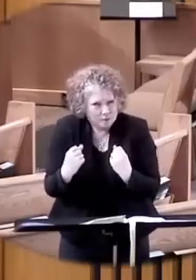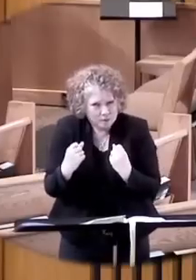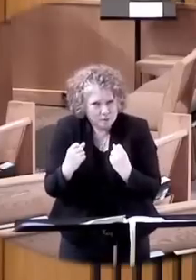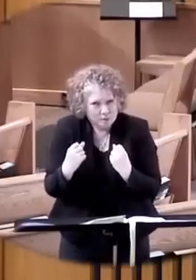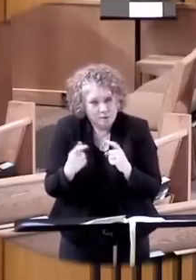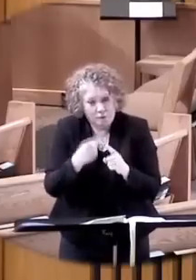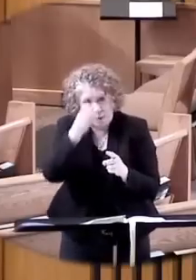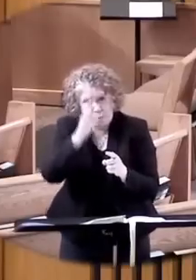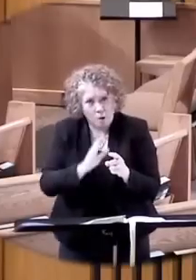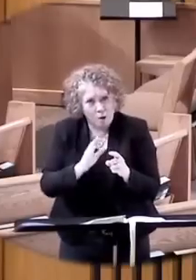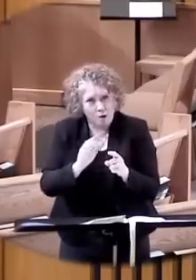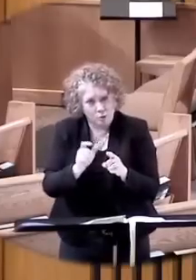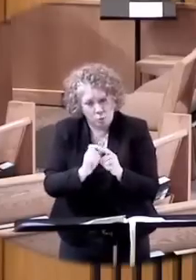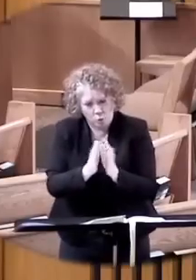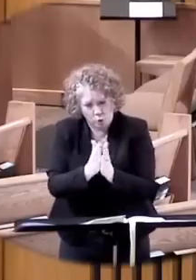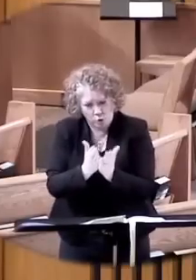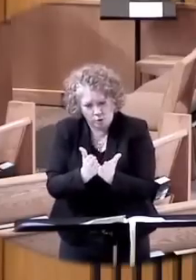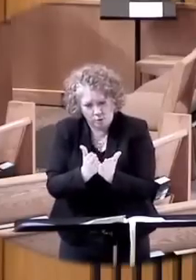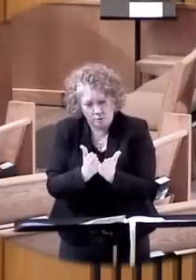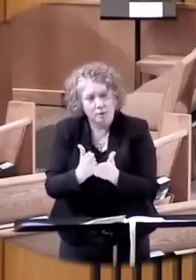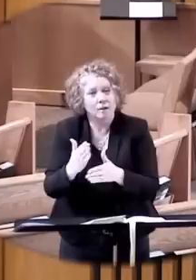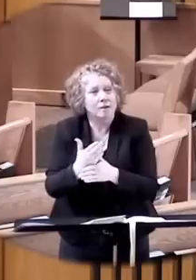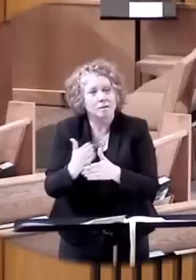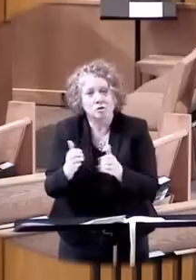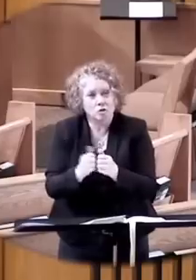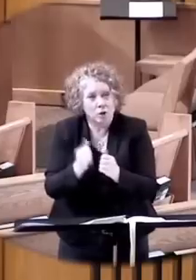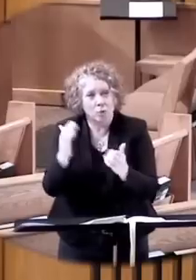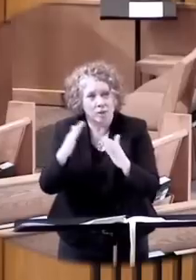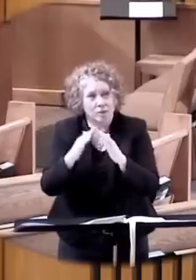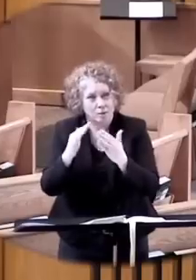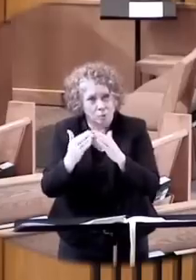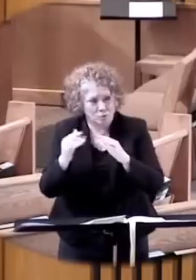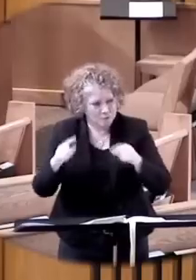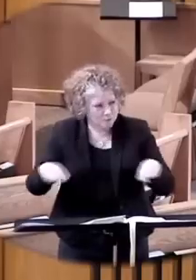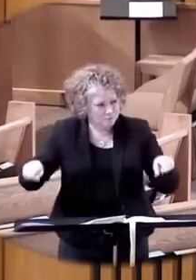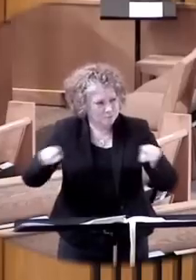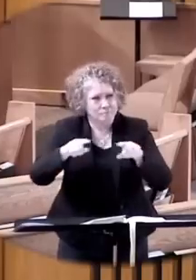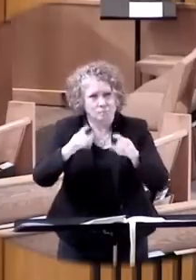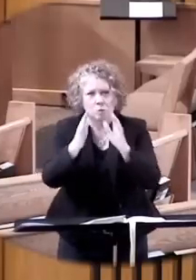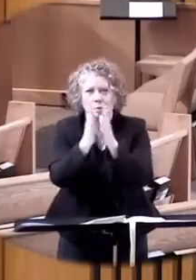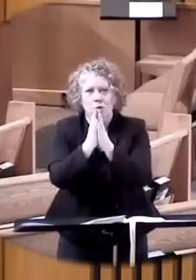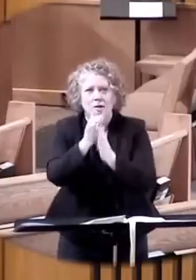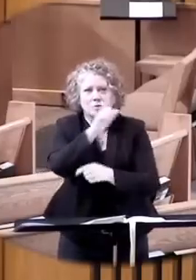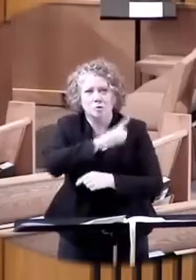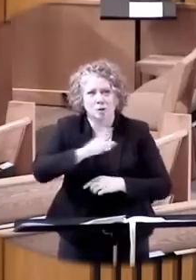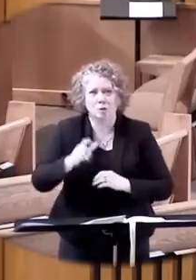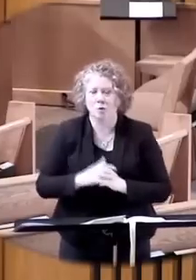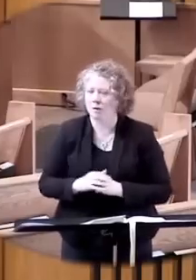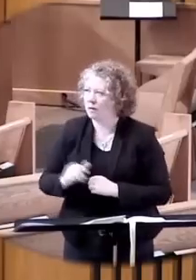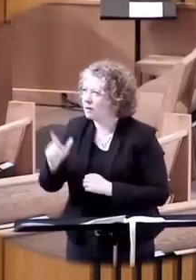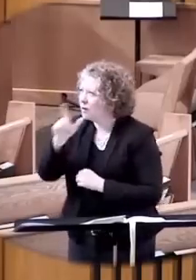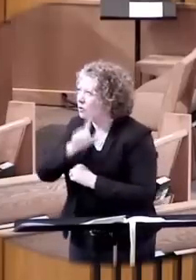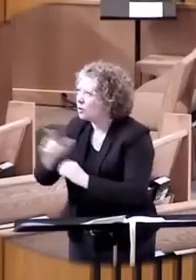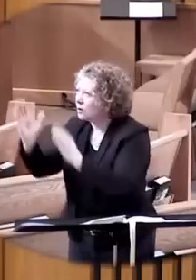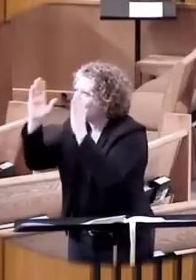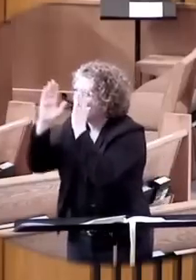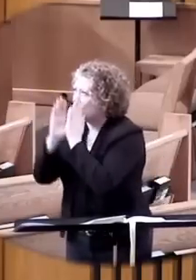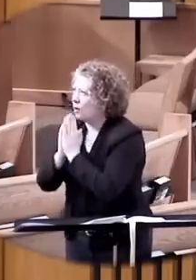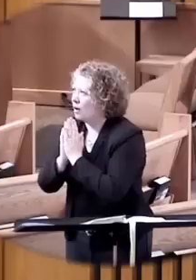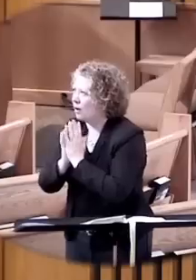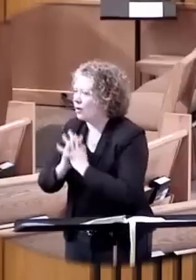Word of God to the community. Let us pray to the Lord. Lord, hear our